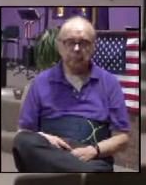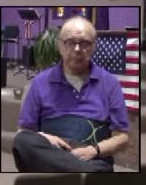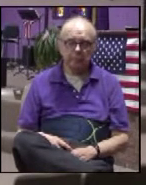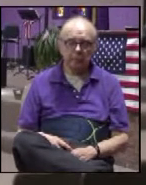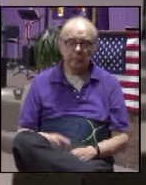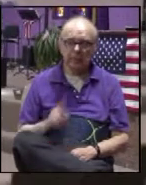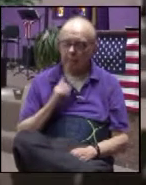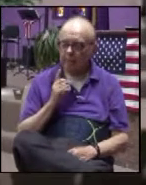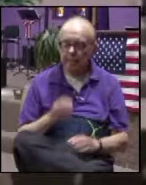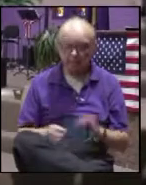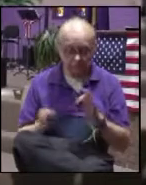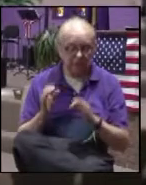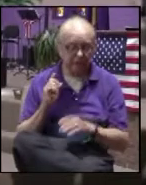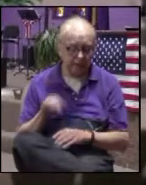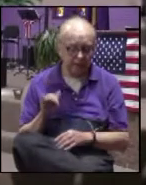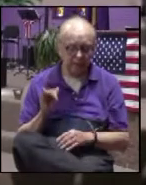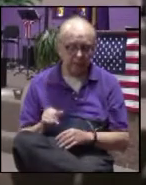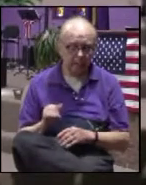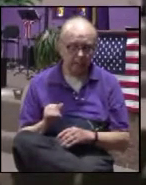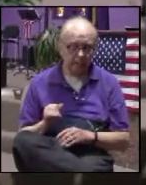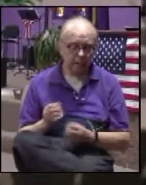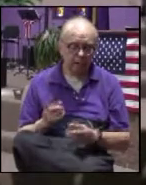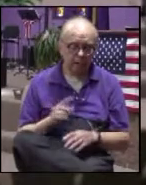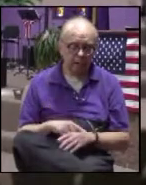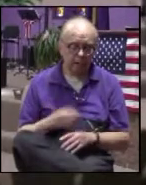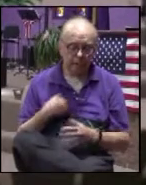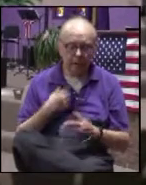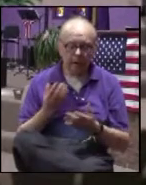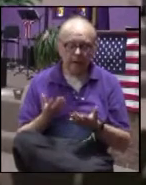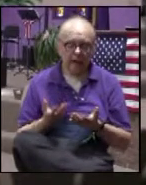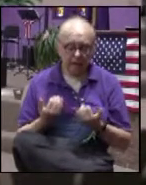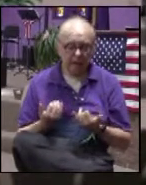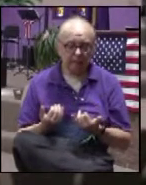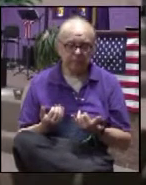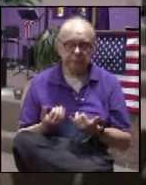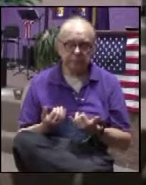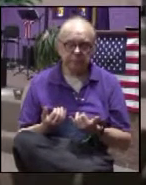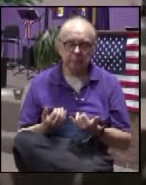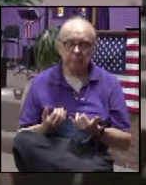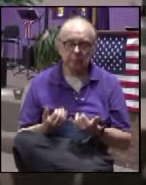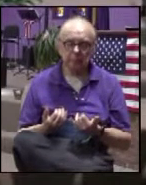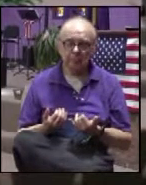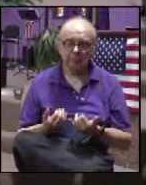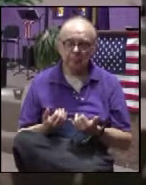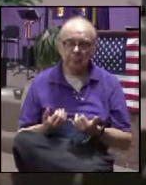Is it precious? Yes. But how much time do you have right now?